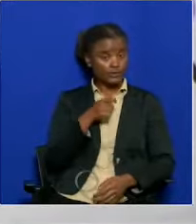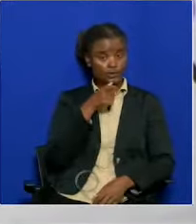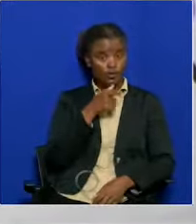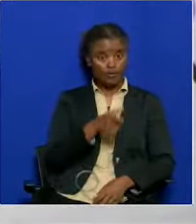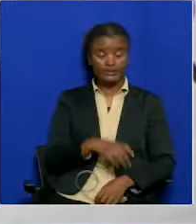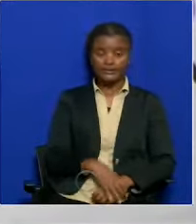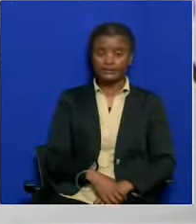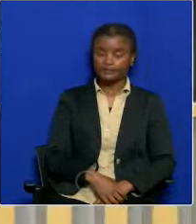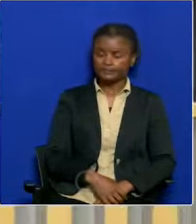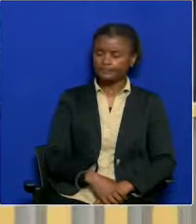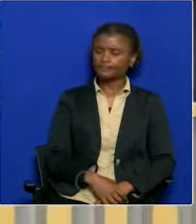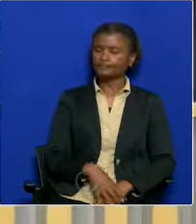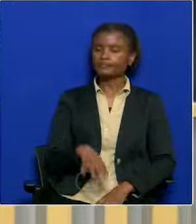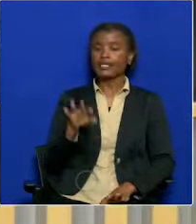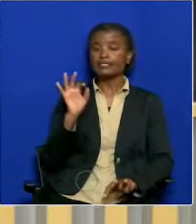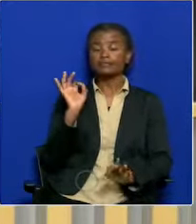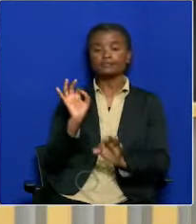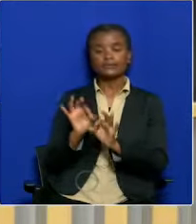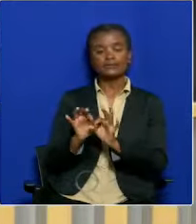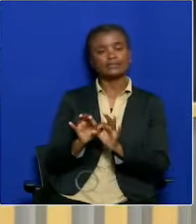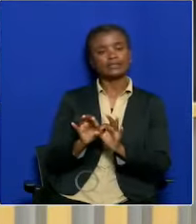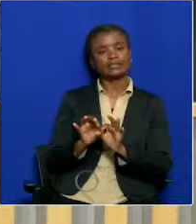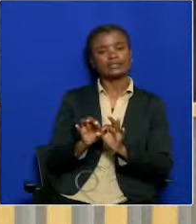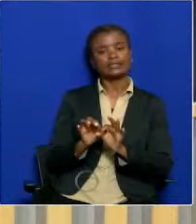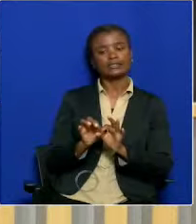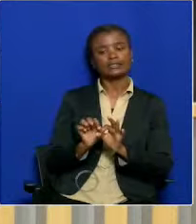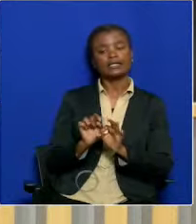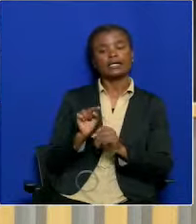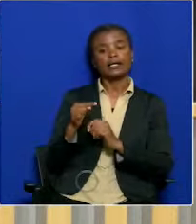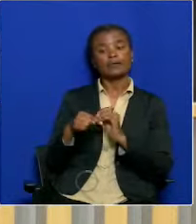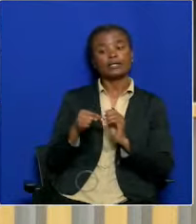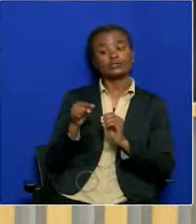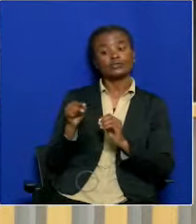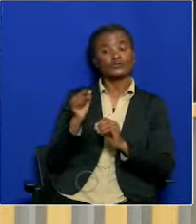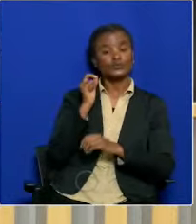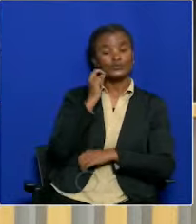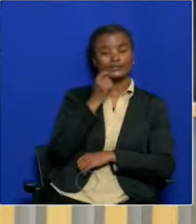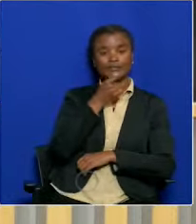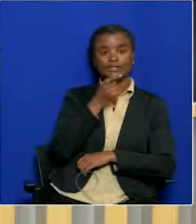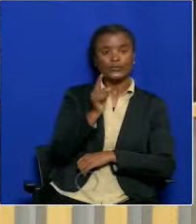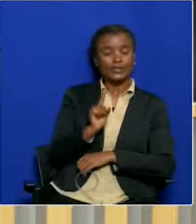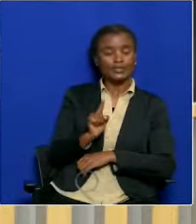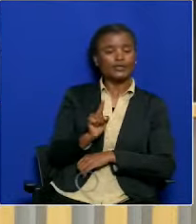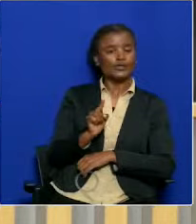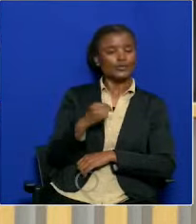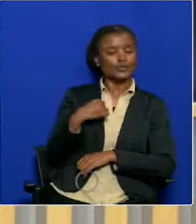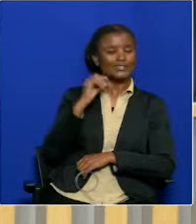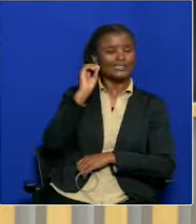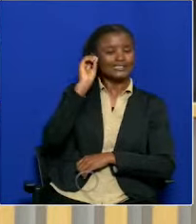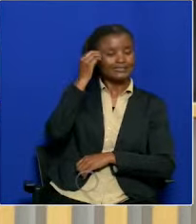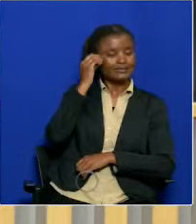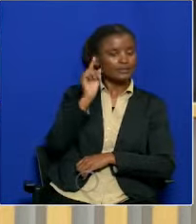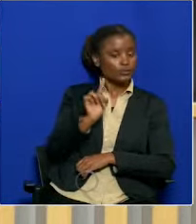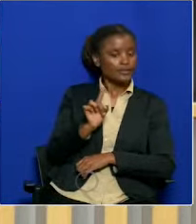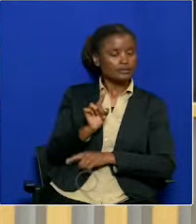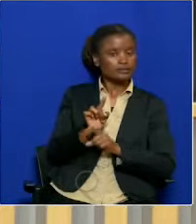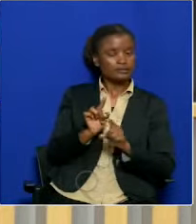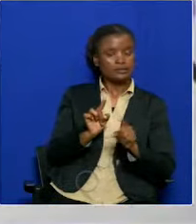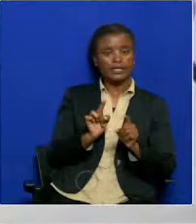Especially regarding to the fact that you say that you had a particular interest in current affairs. Do you wish to comment on